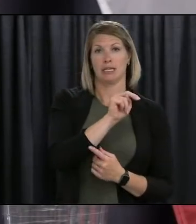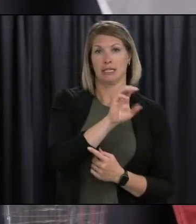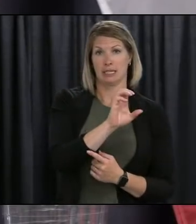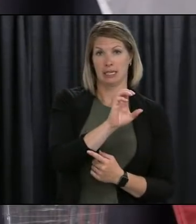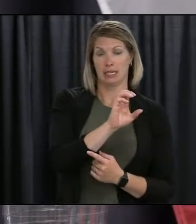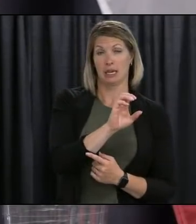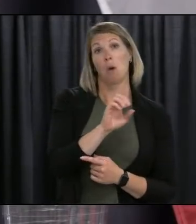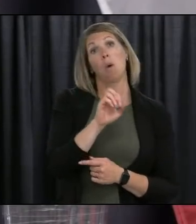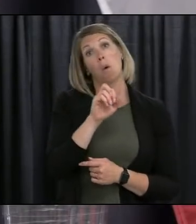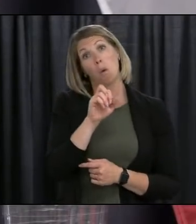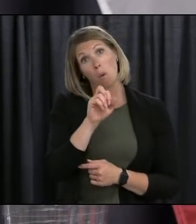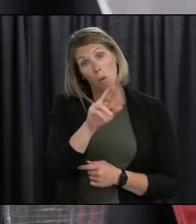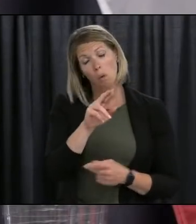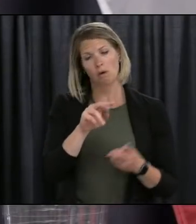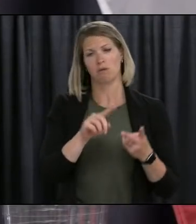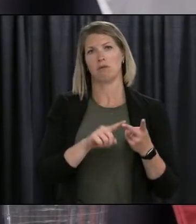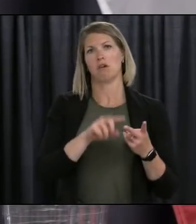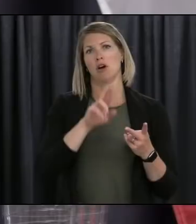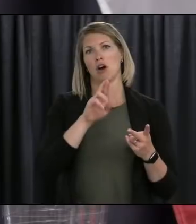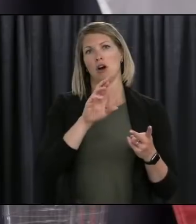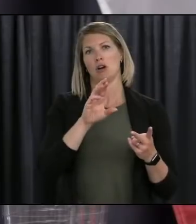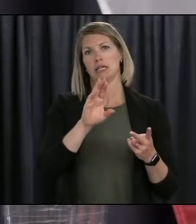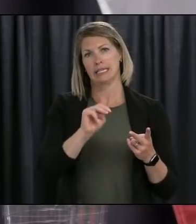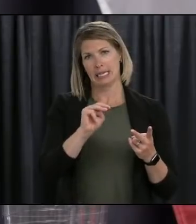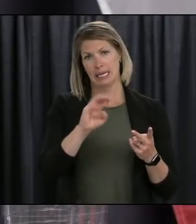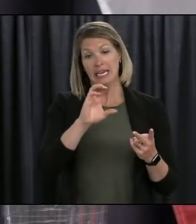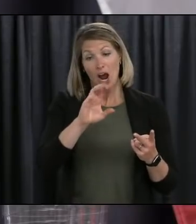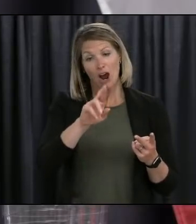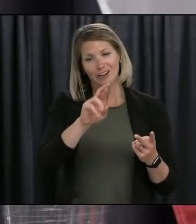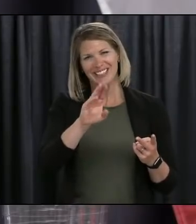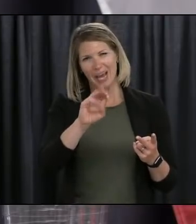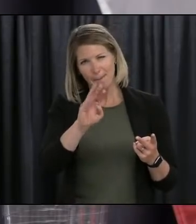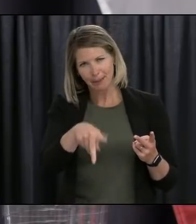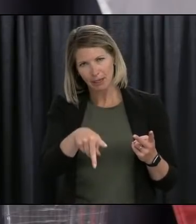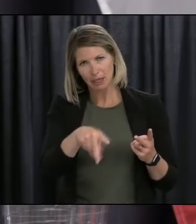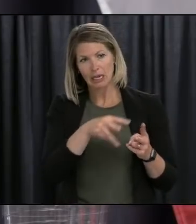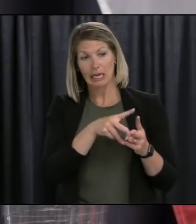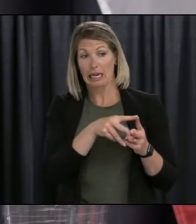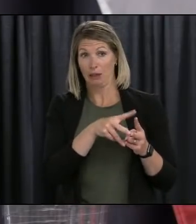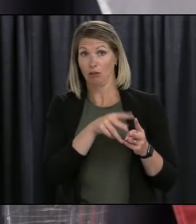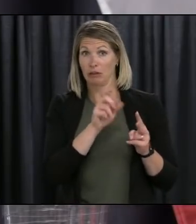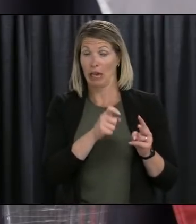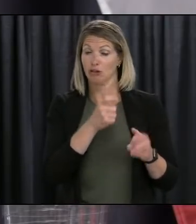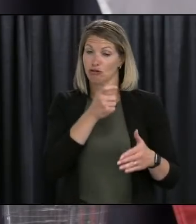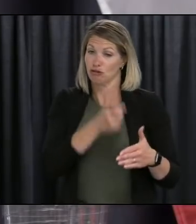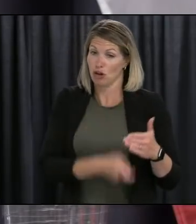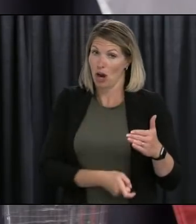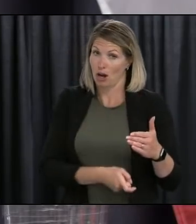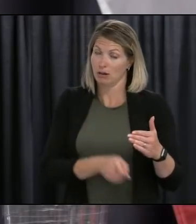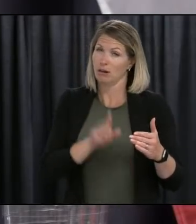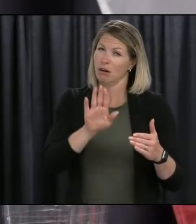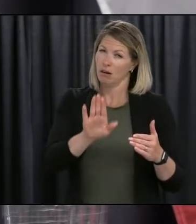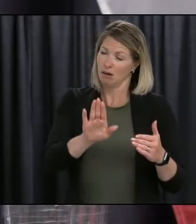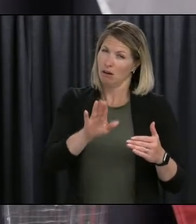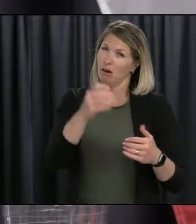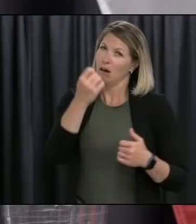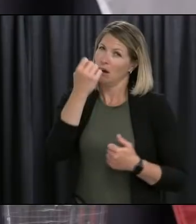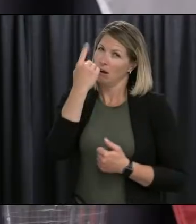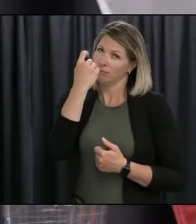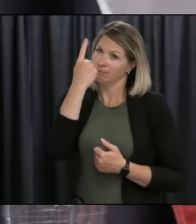the RCMP. Discussions today, particularly around, and yesterday around George Street and